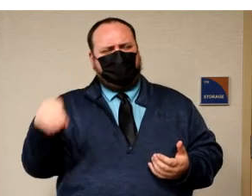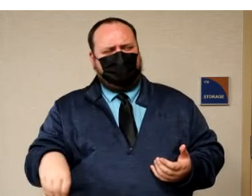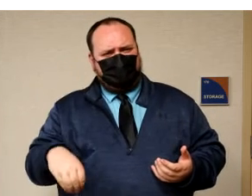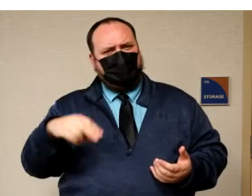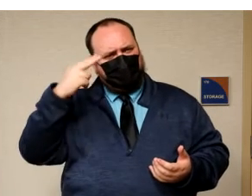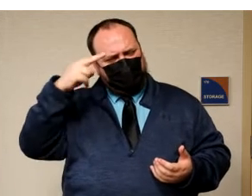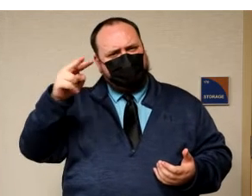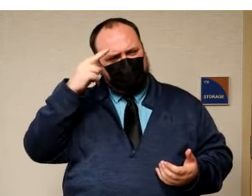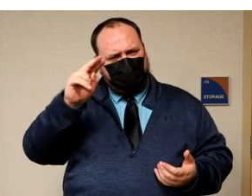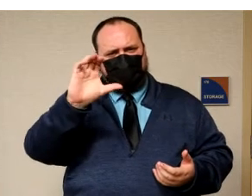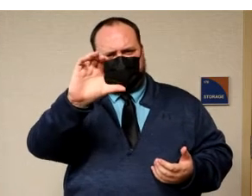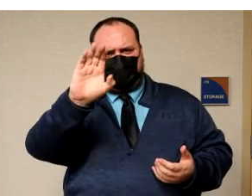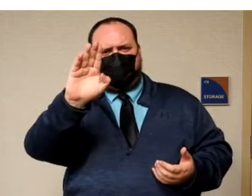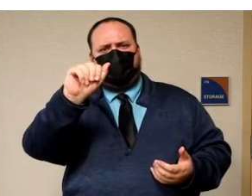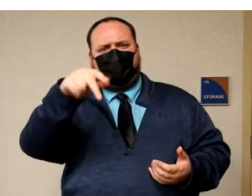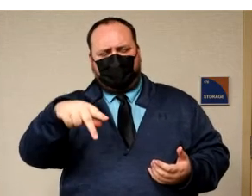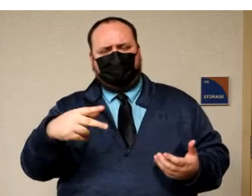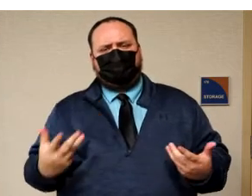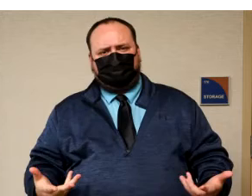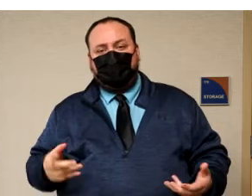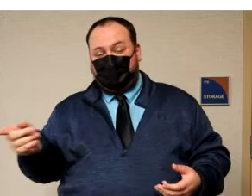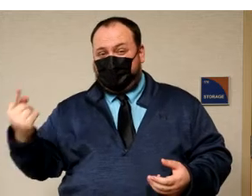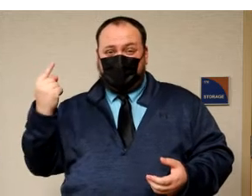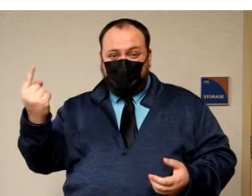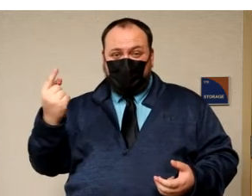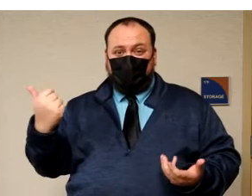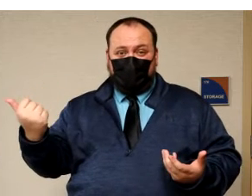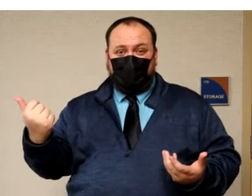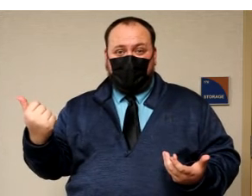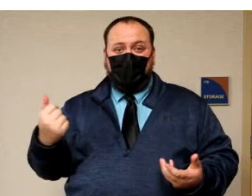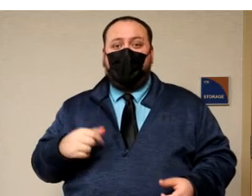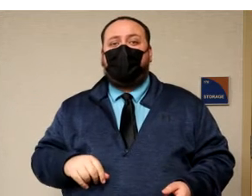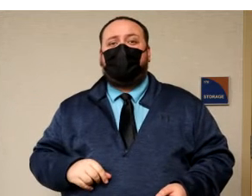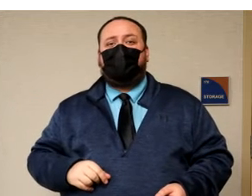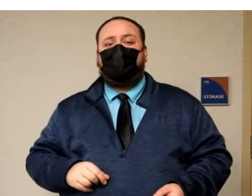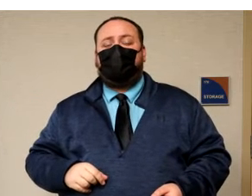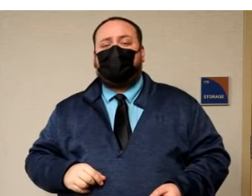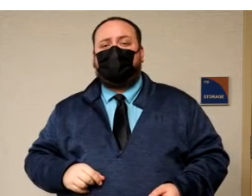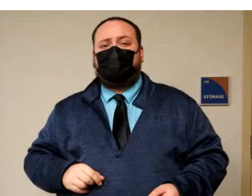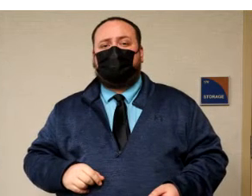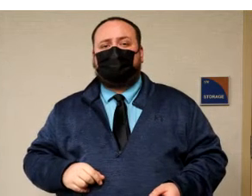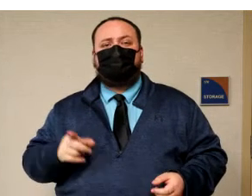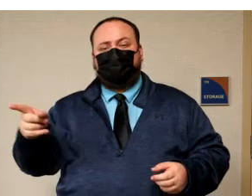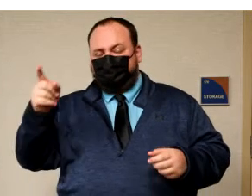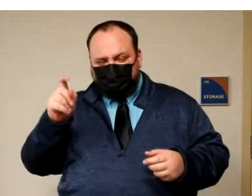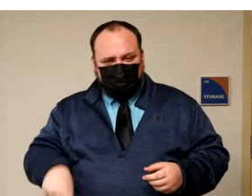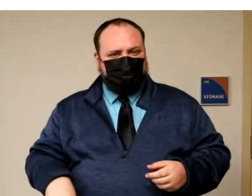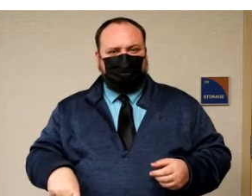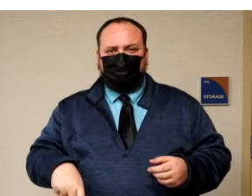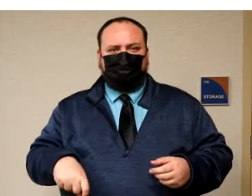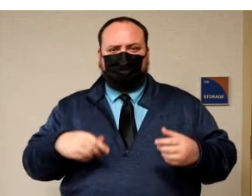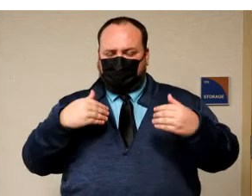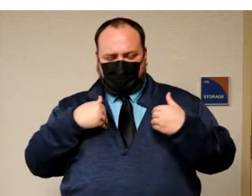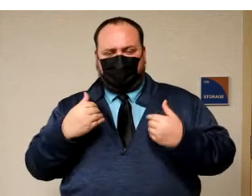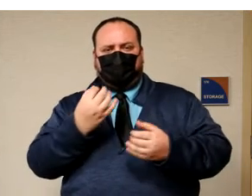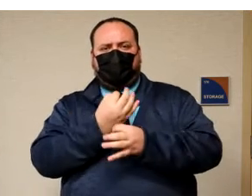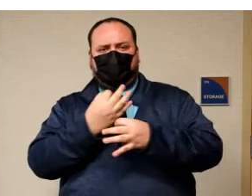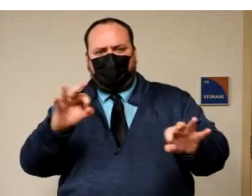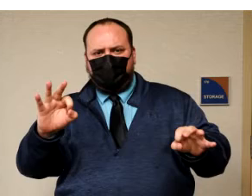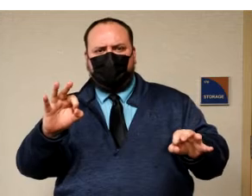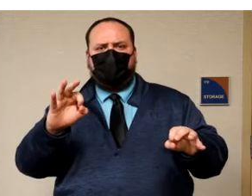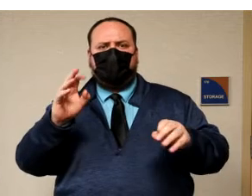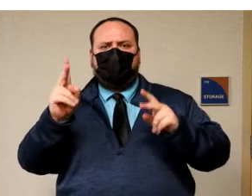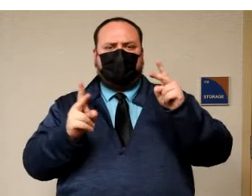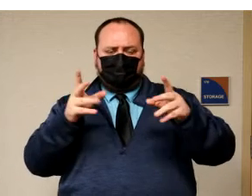51.15% Hispanic CVAP. And so this one is the one where we have 3